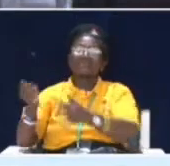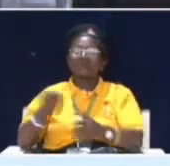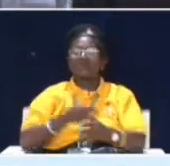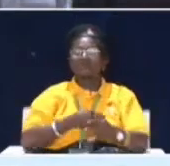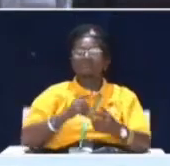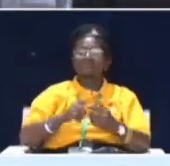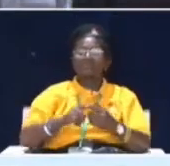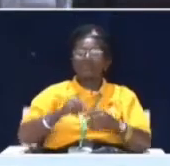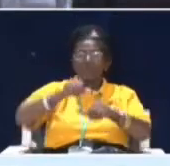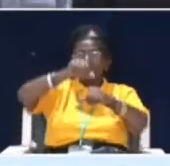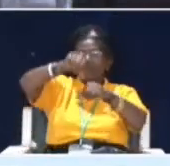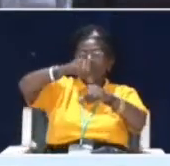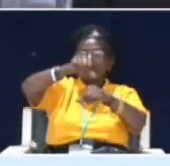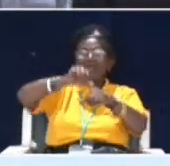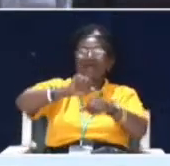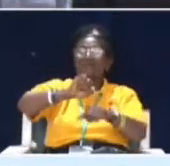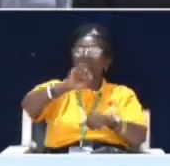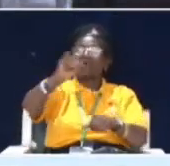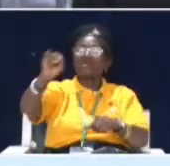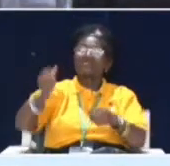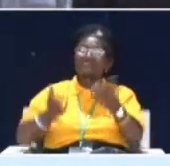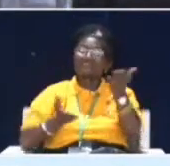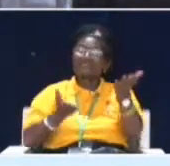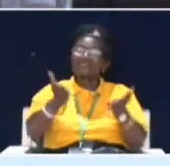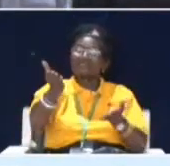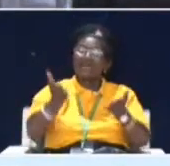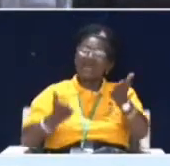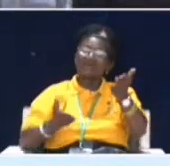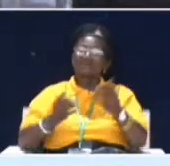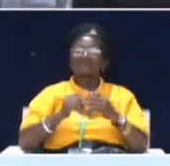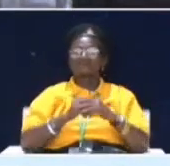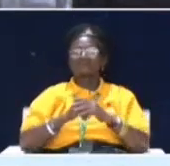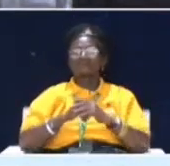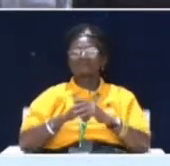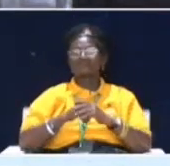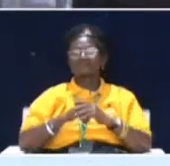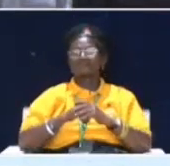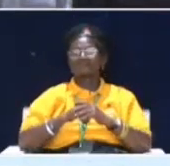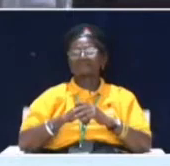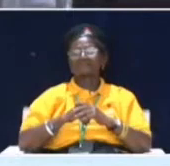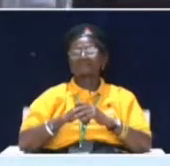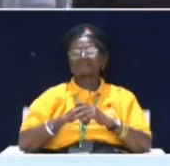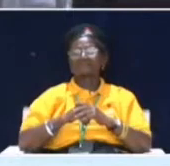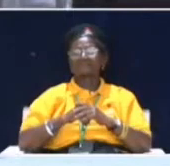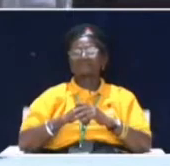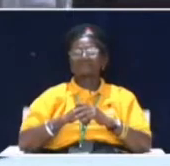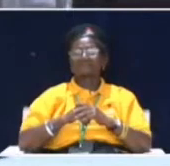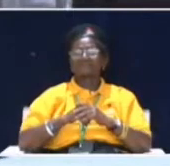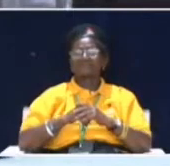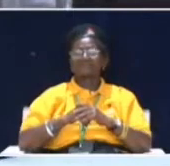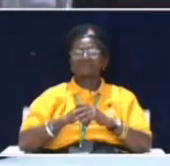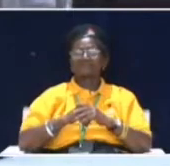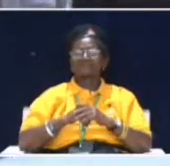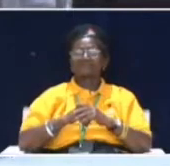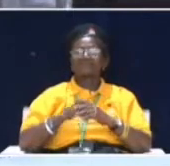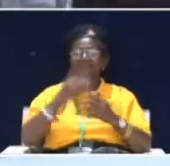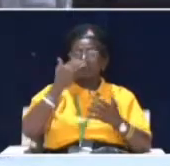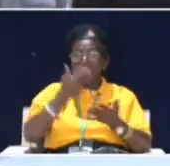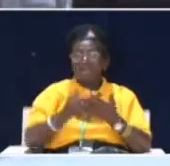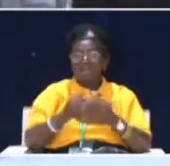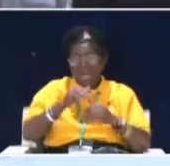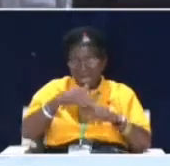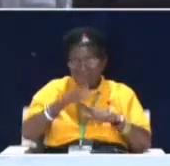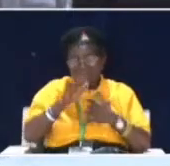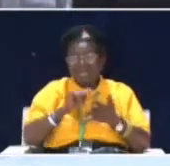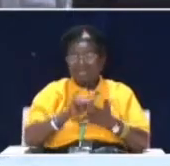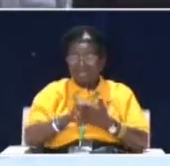ni ìbánisọ̀rọ̀ ránpẹ́ èyí tí ó mú wa lọ sí ti ìfàmì òróró yàn. Well, after that,